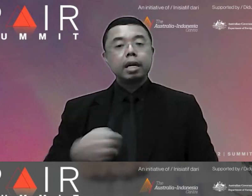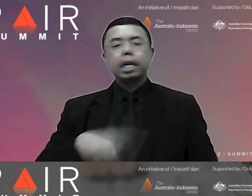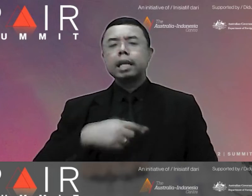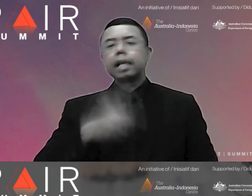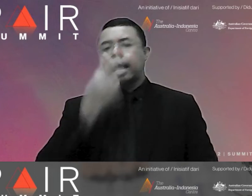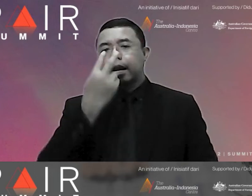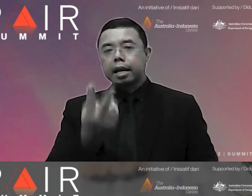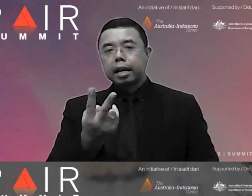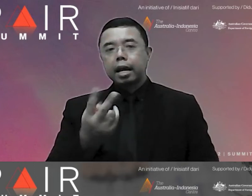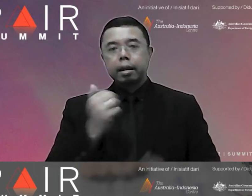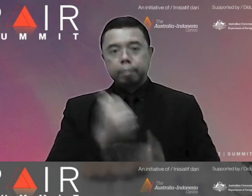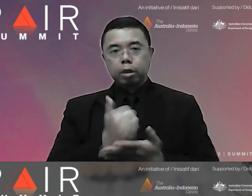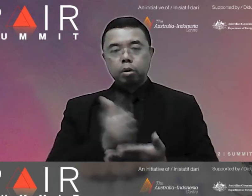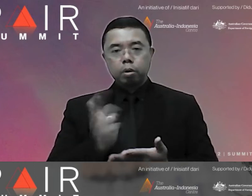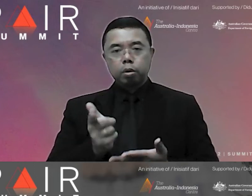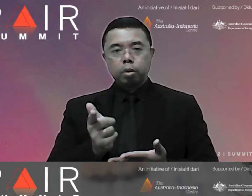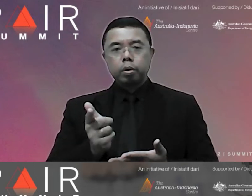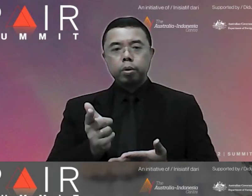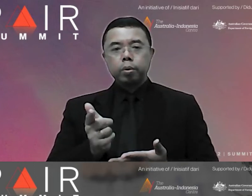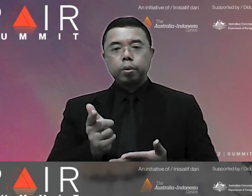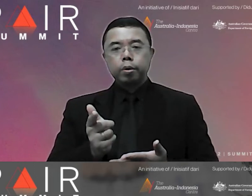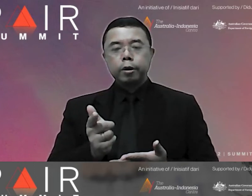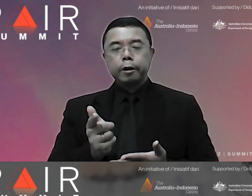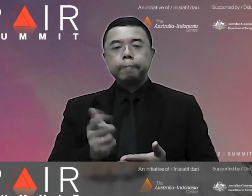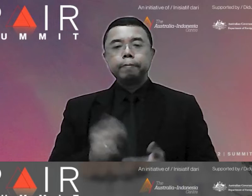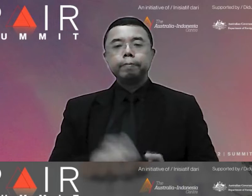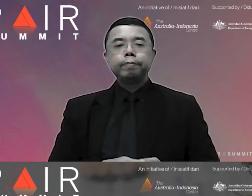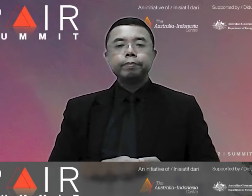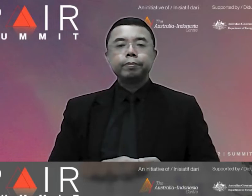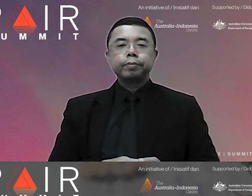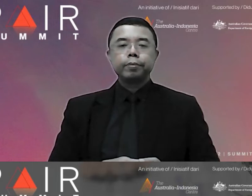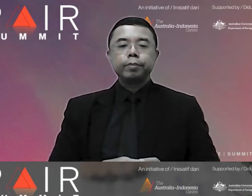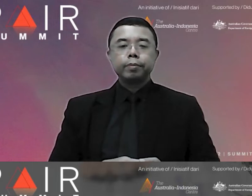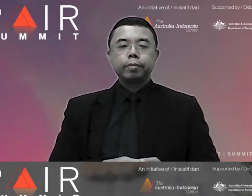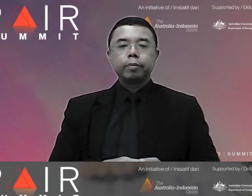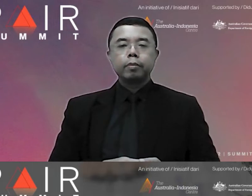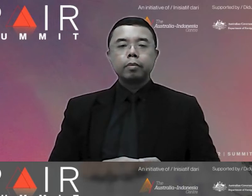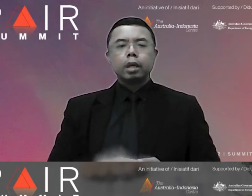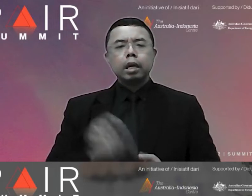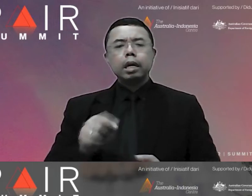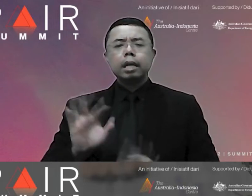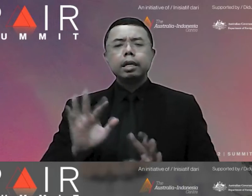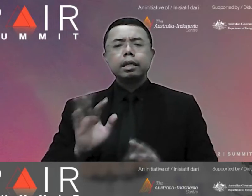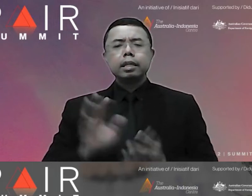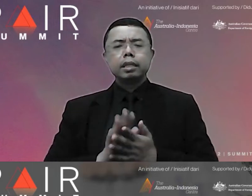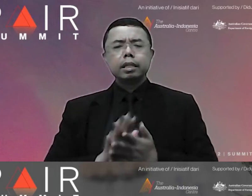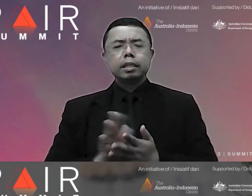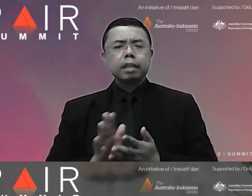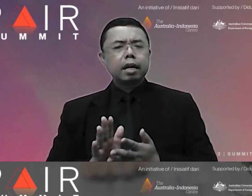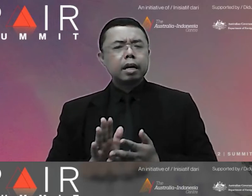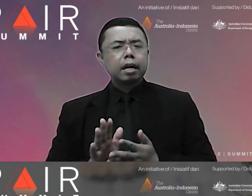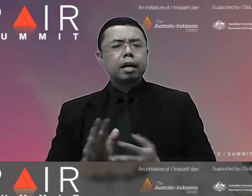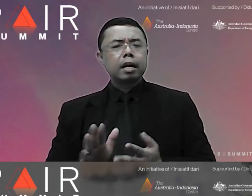we understand from the respondents, basically, and it's very interesting that Simon mentioned about self-risk